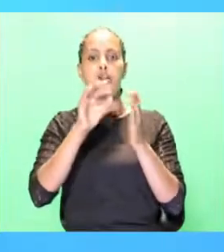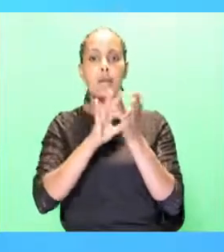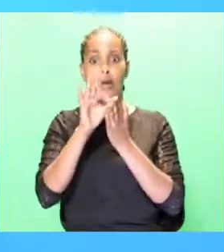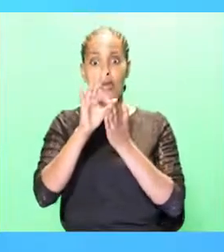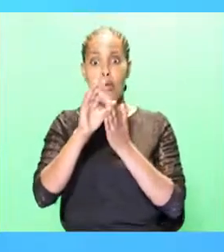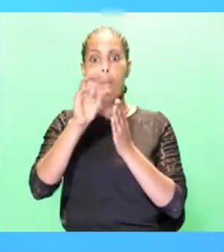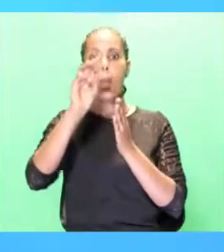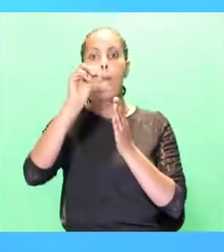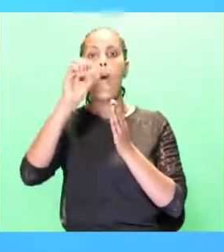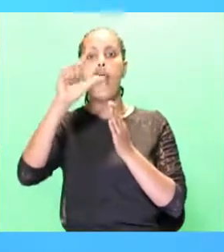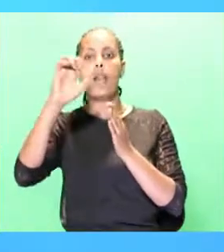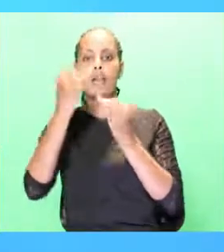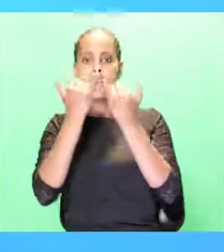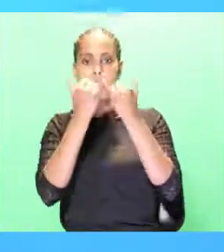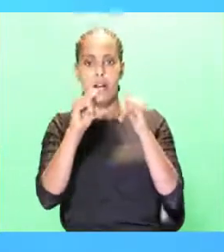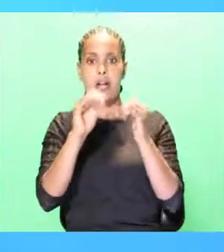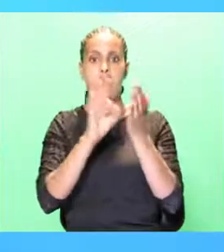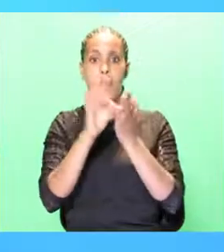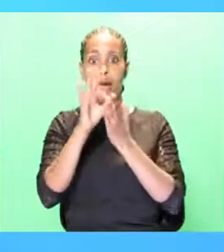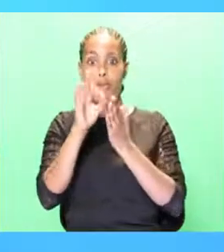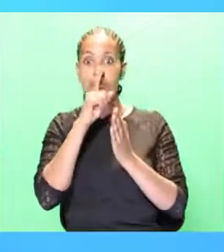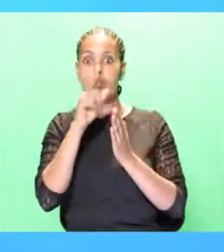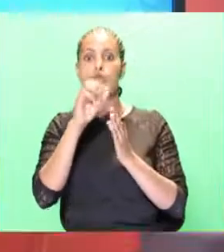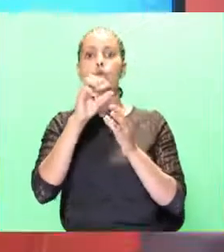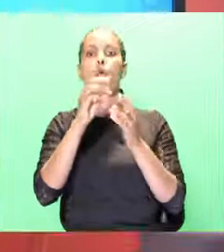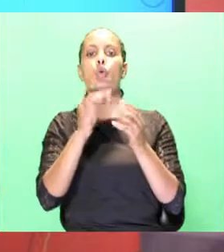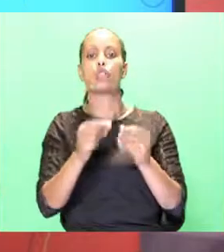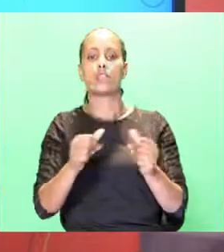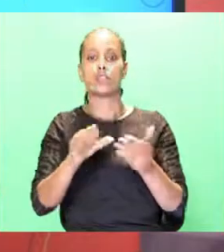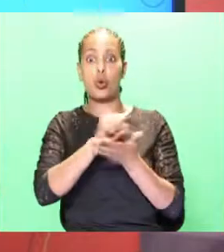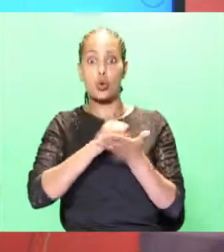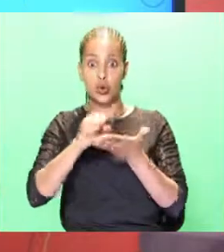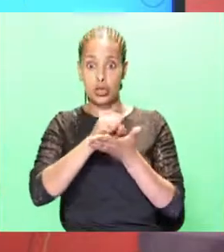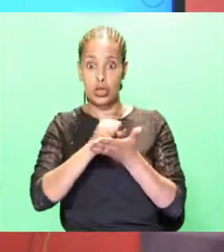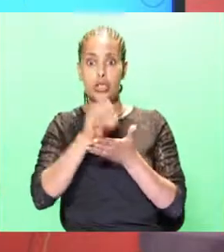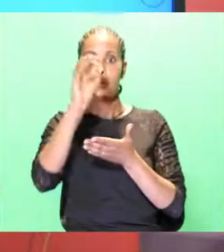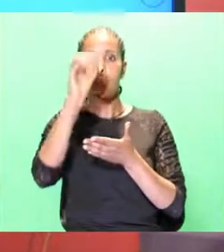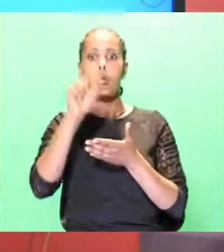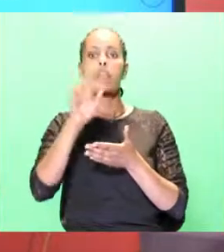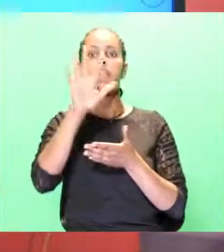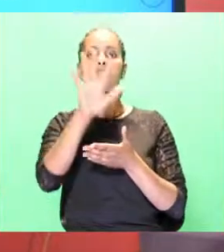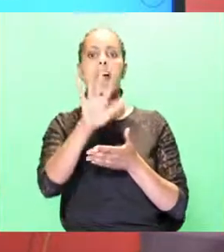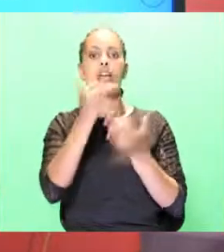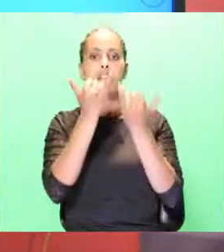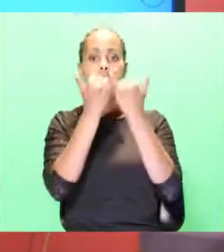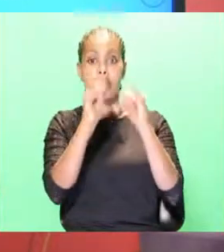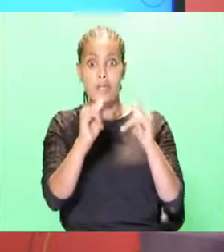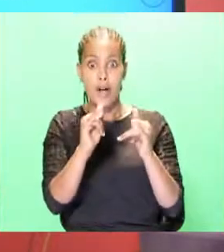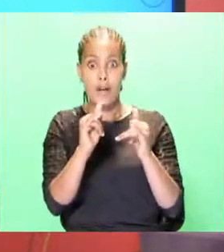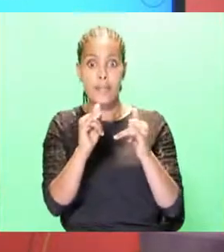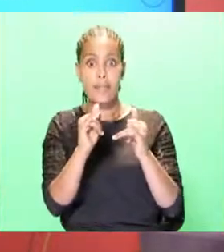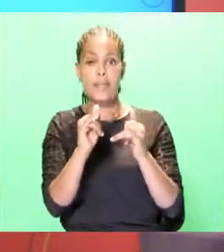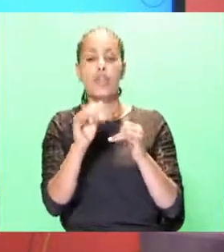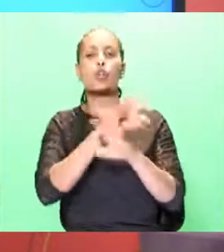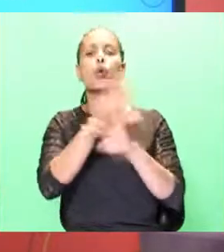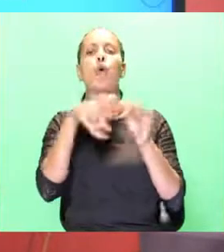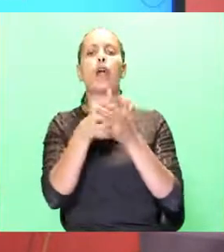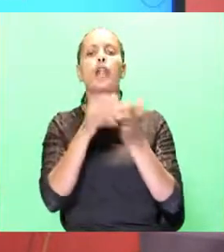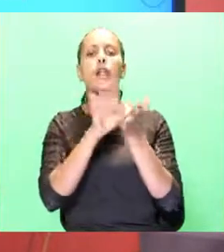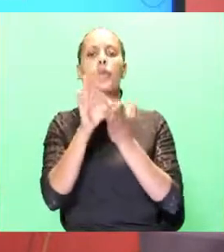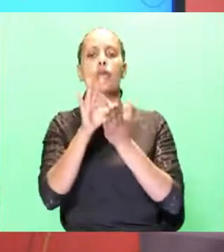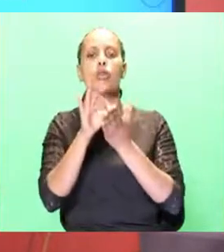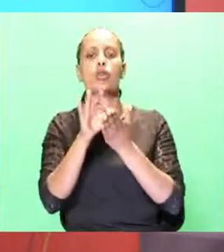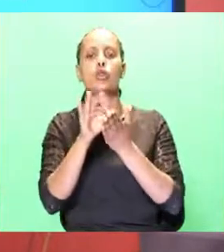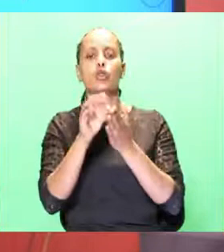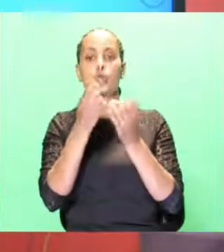solute divided by number of mole of solution. 0.5 divided by total number of mole